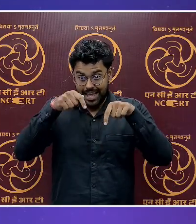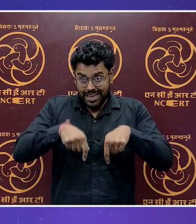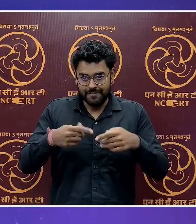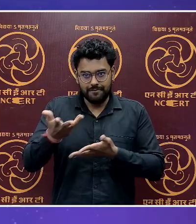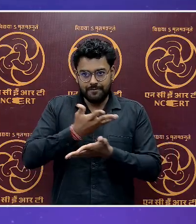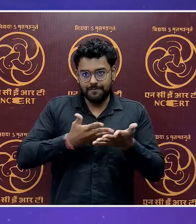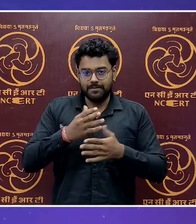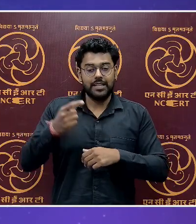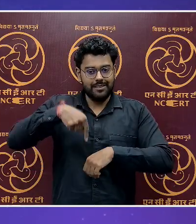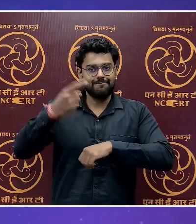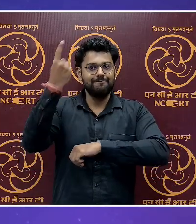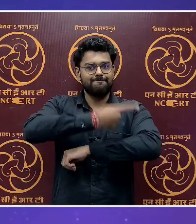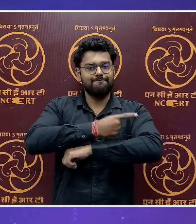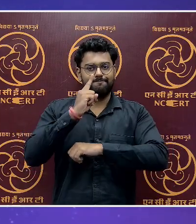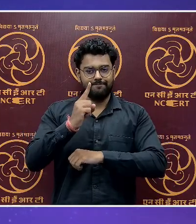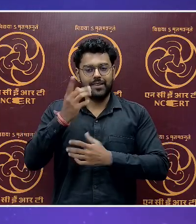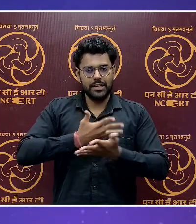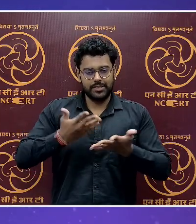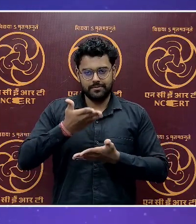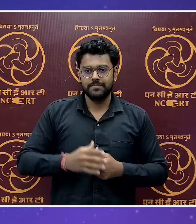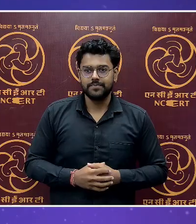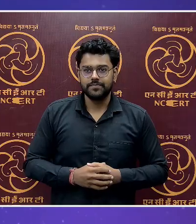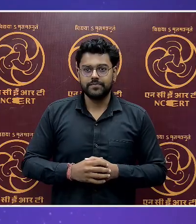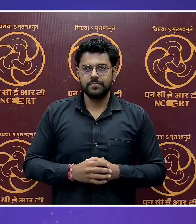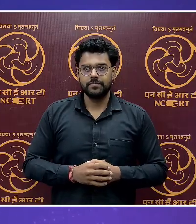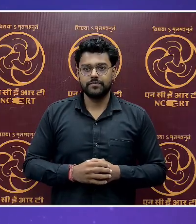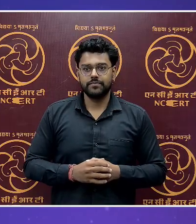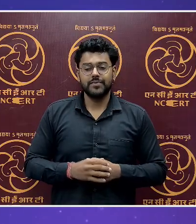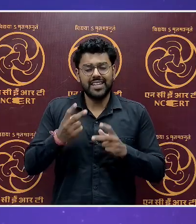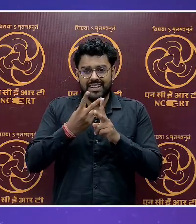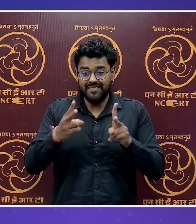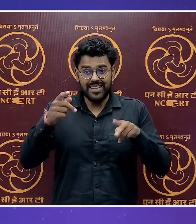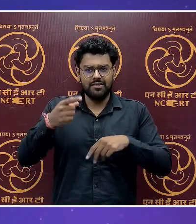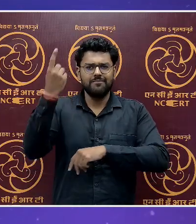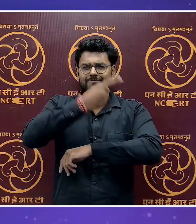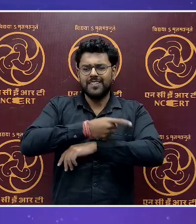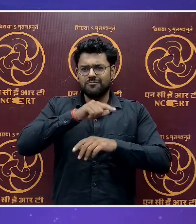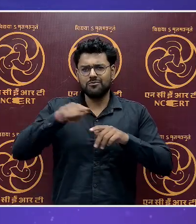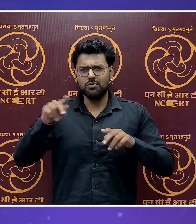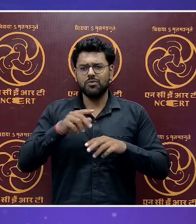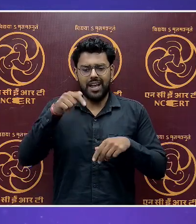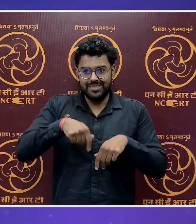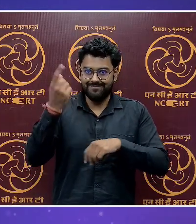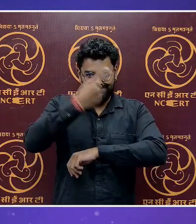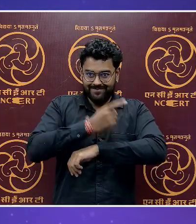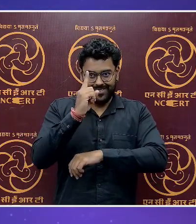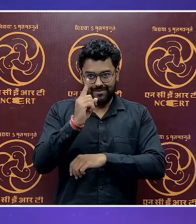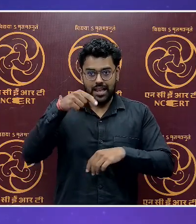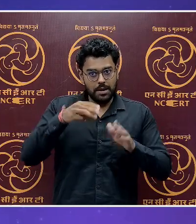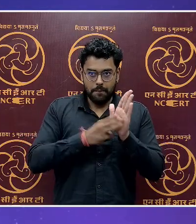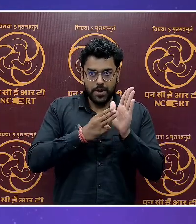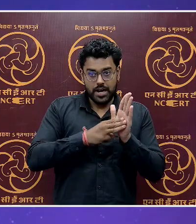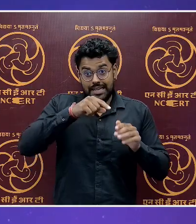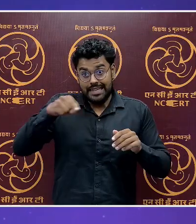in day 1 of this orientation session. And in all these days, like today is the day 1, it's Monday.